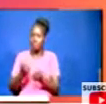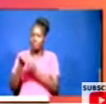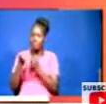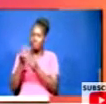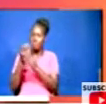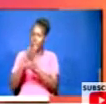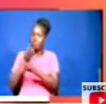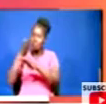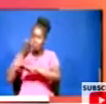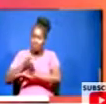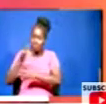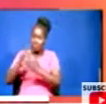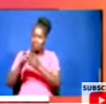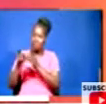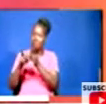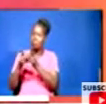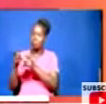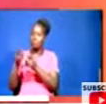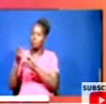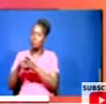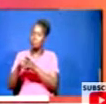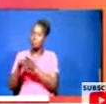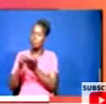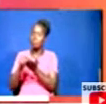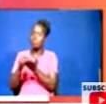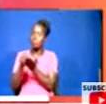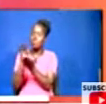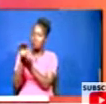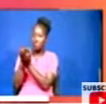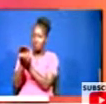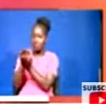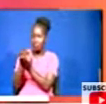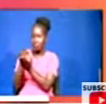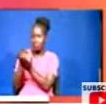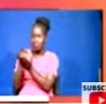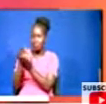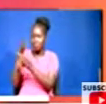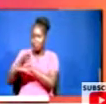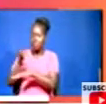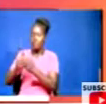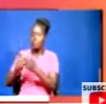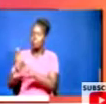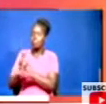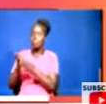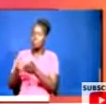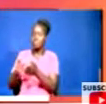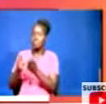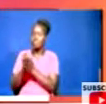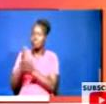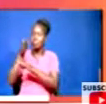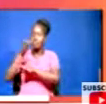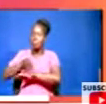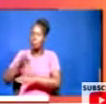contain even in the grain stores and beyond what you can consume locally mm-hmm. and beyond what you